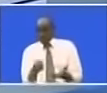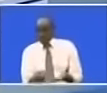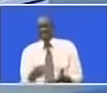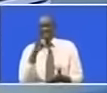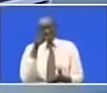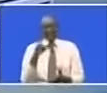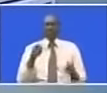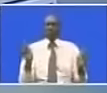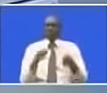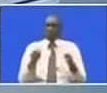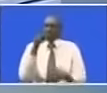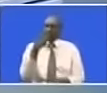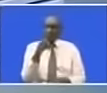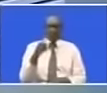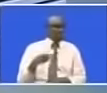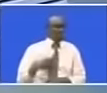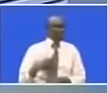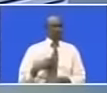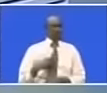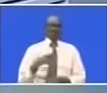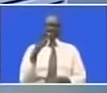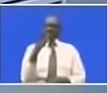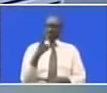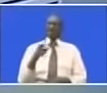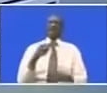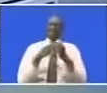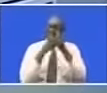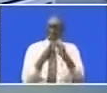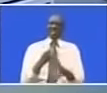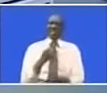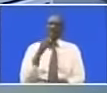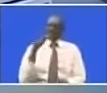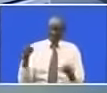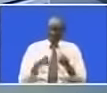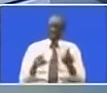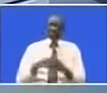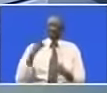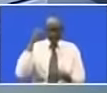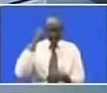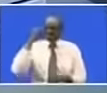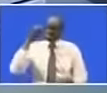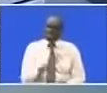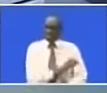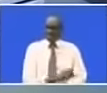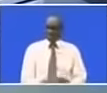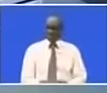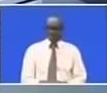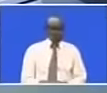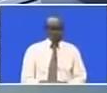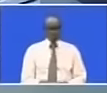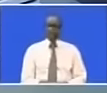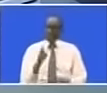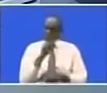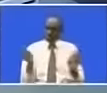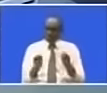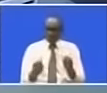say that witchcraft doomed the mind of primitive leaders. Huo ndio ukiritimba. And then I want to